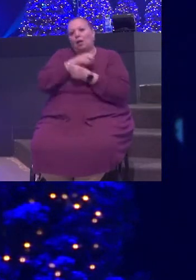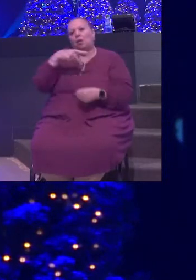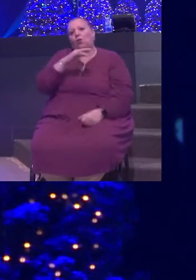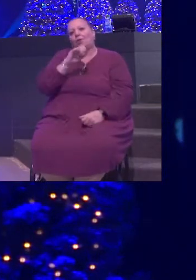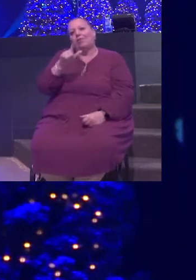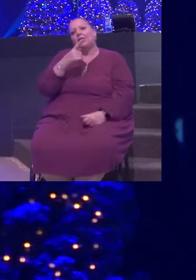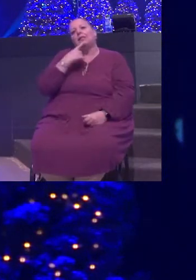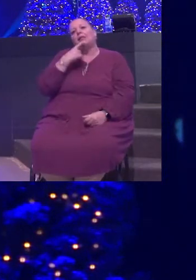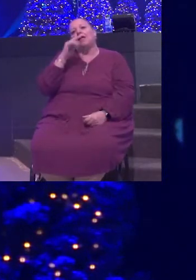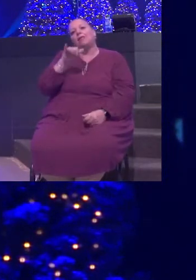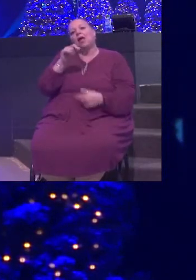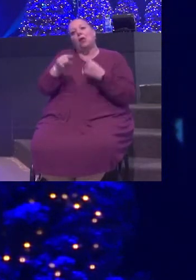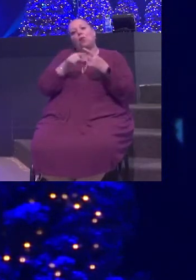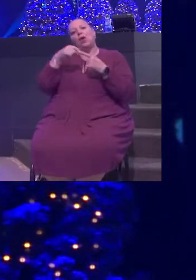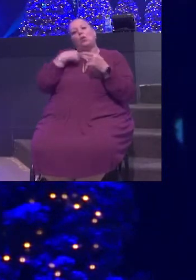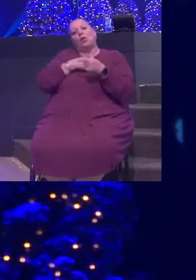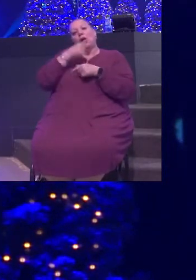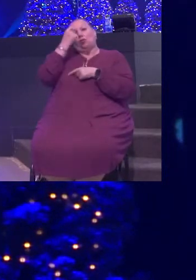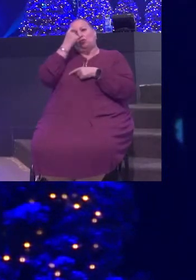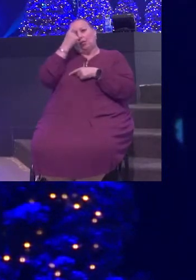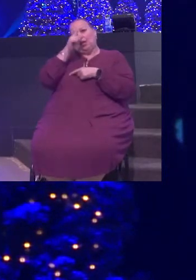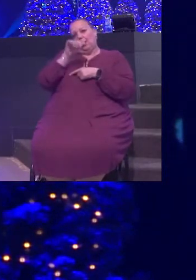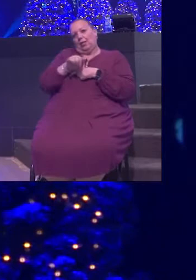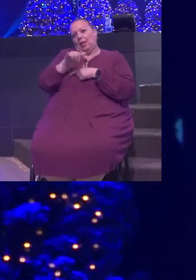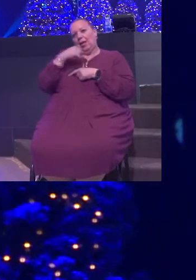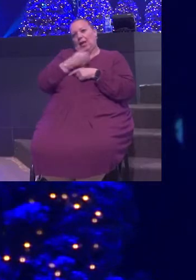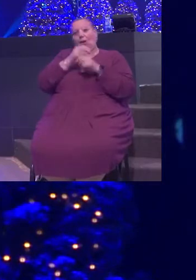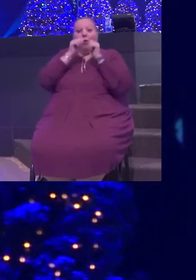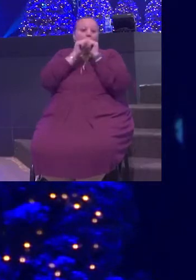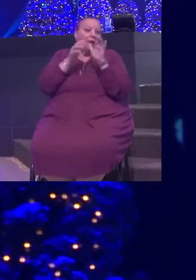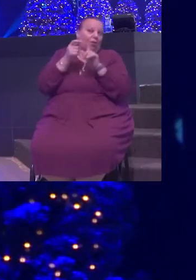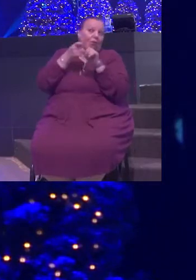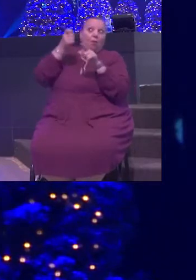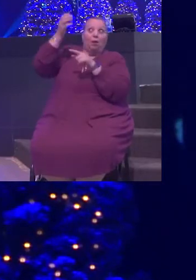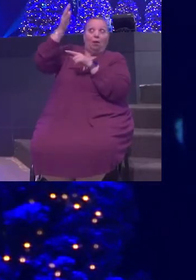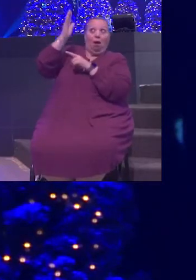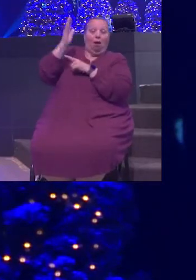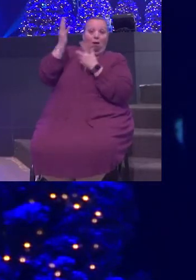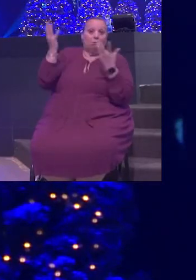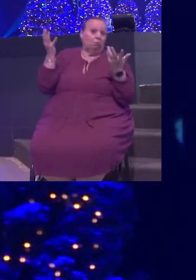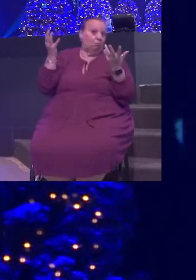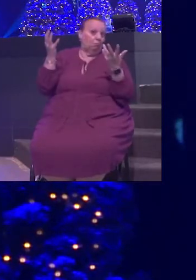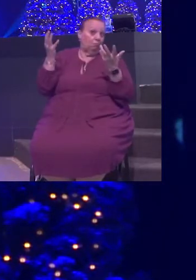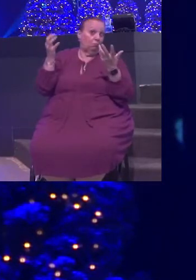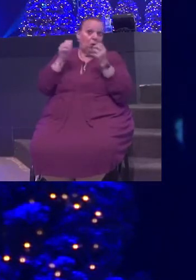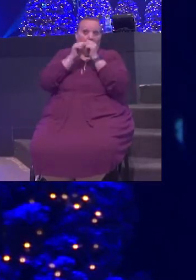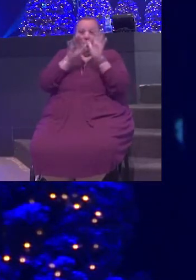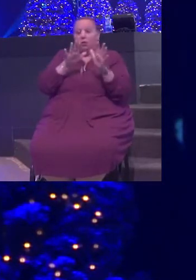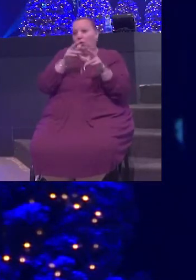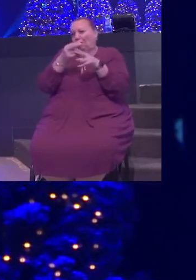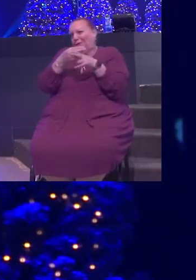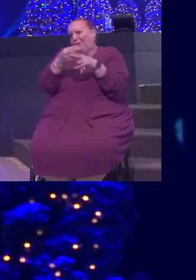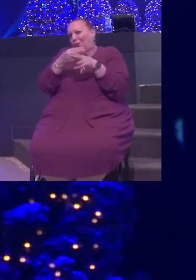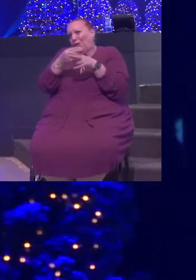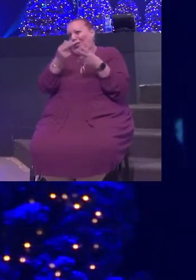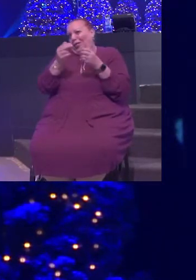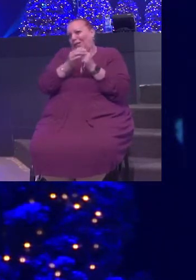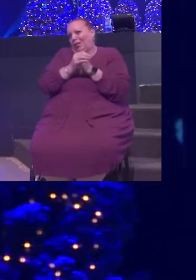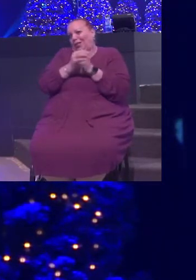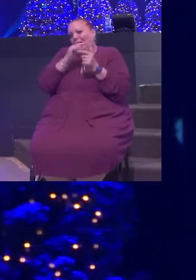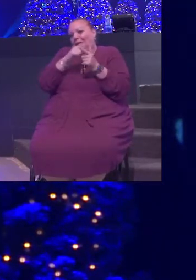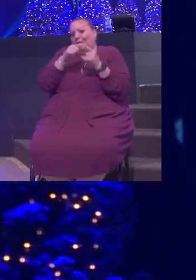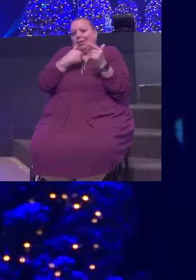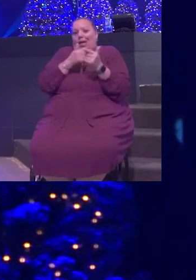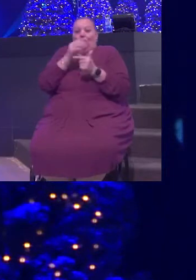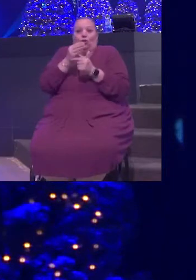said, that when we understand that our blessings are from God and our blessings are temporary, and that it's